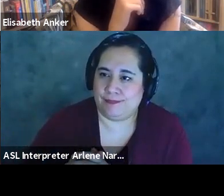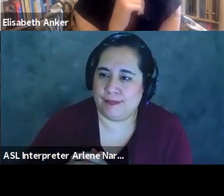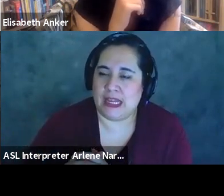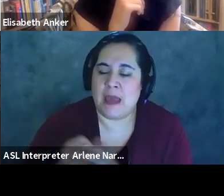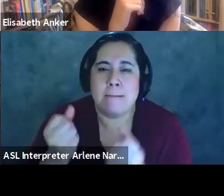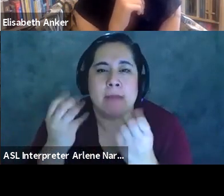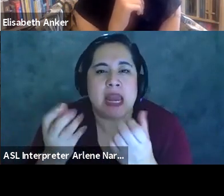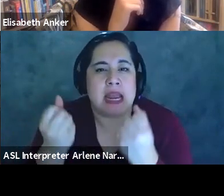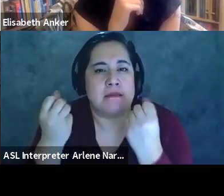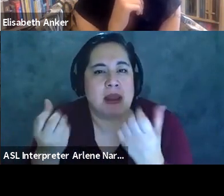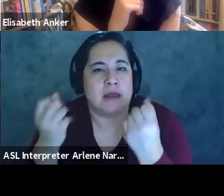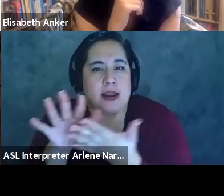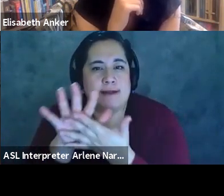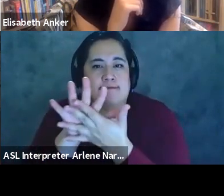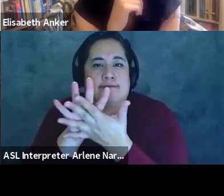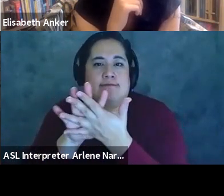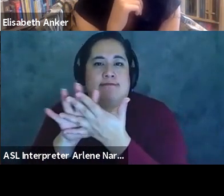ambiguities that